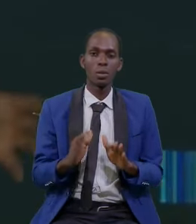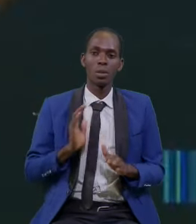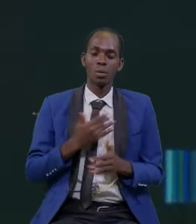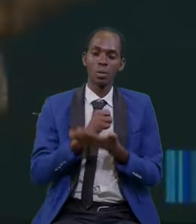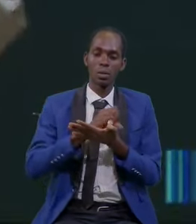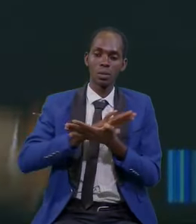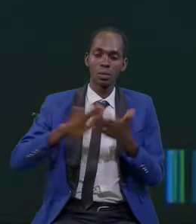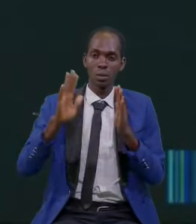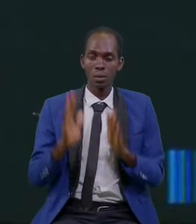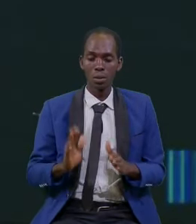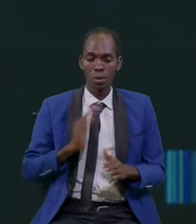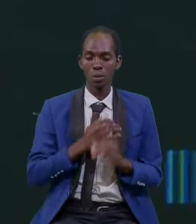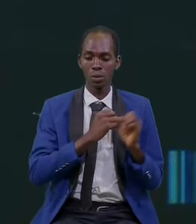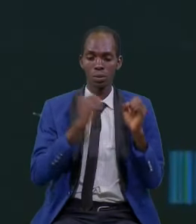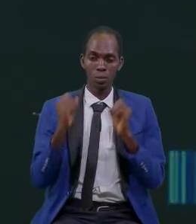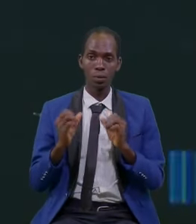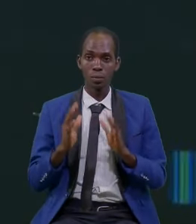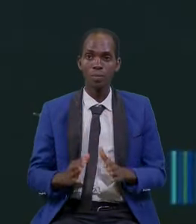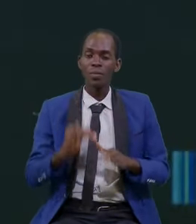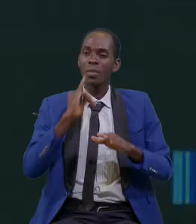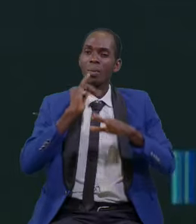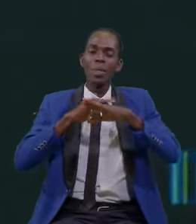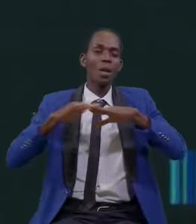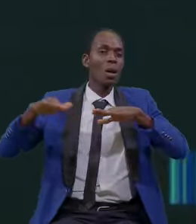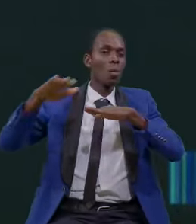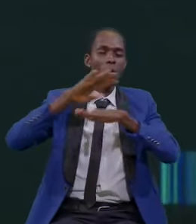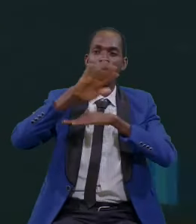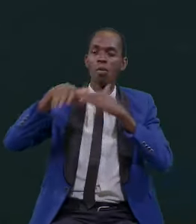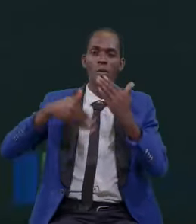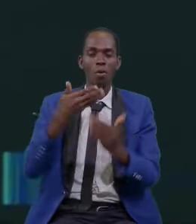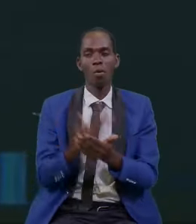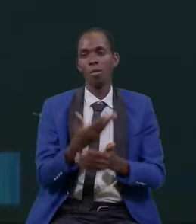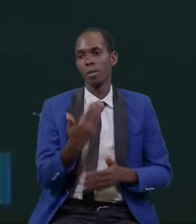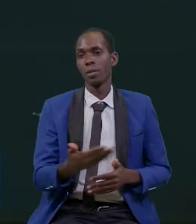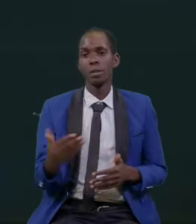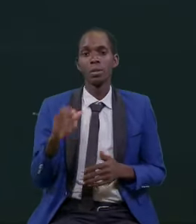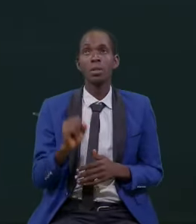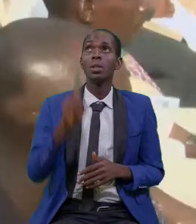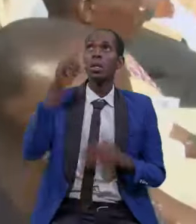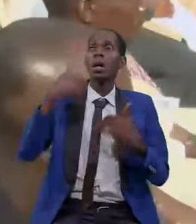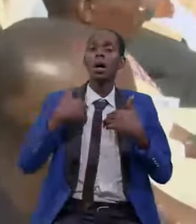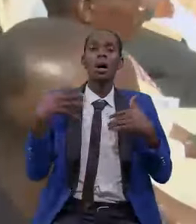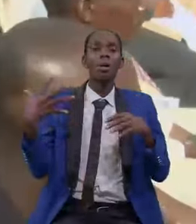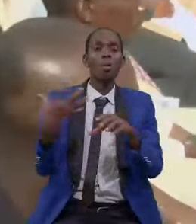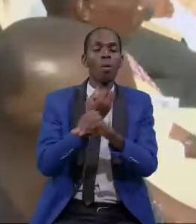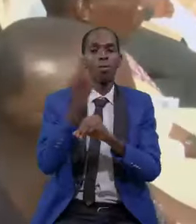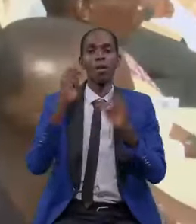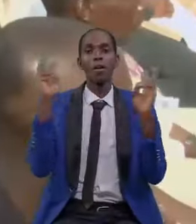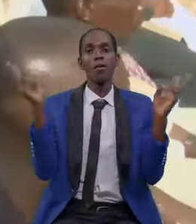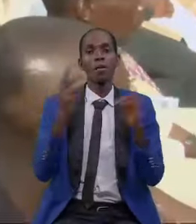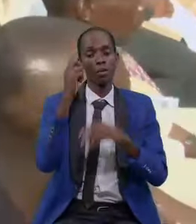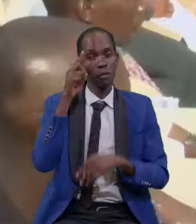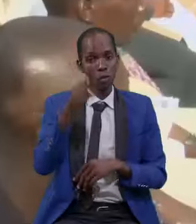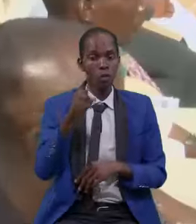strengthener, is above them all. He has won the victory for you, and you'll have the